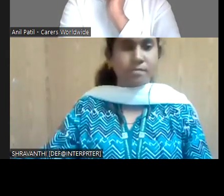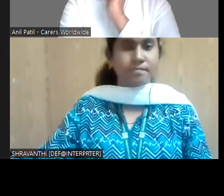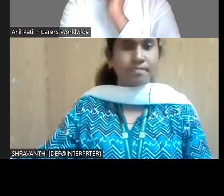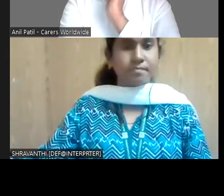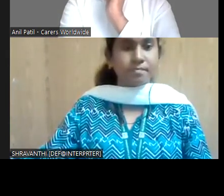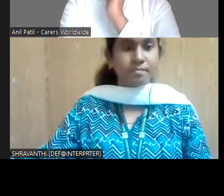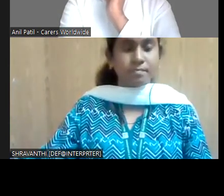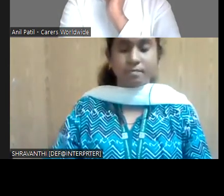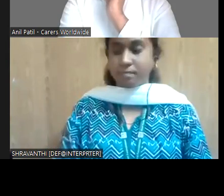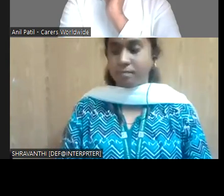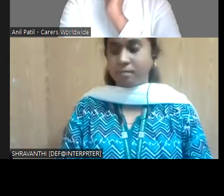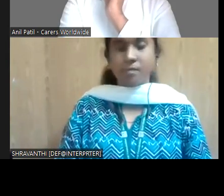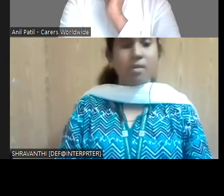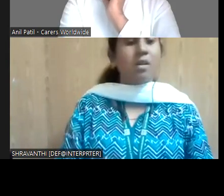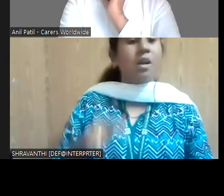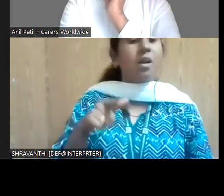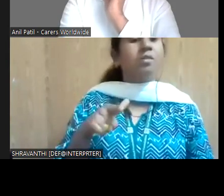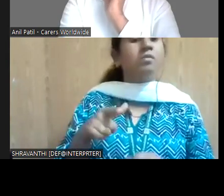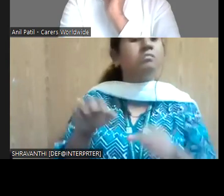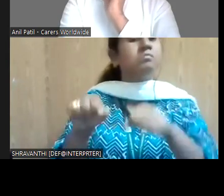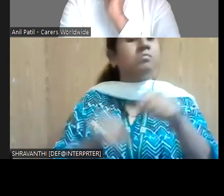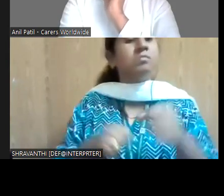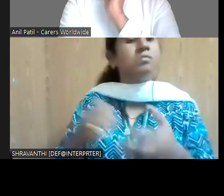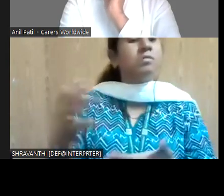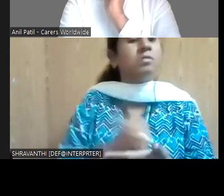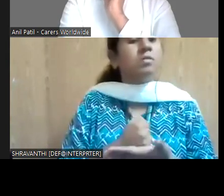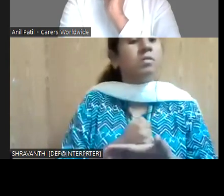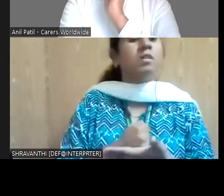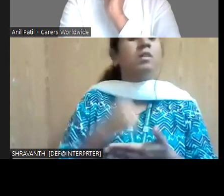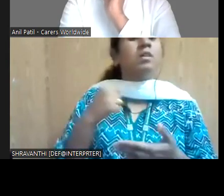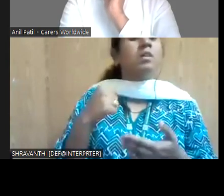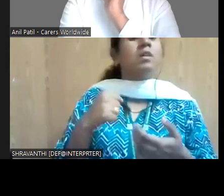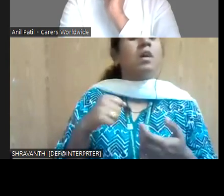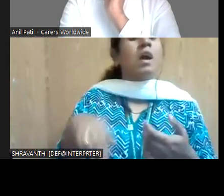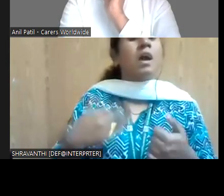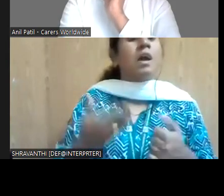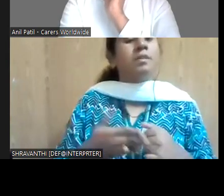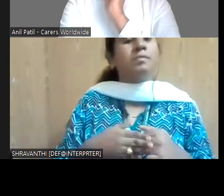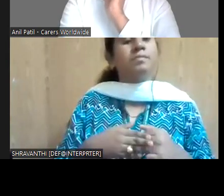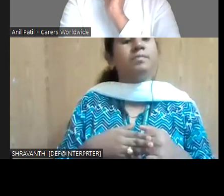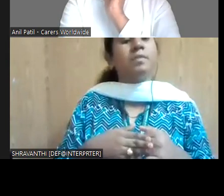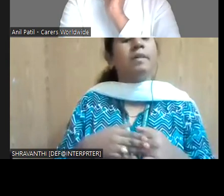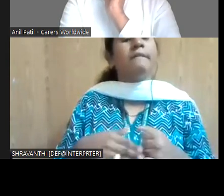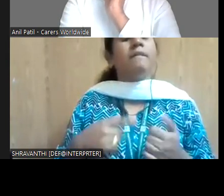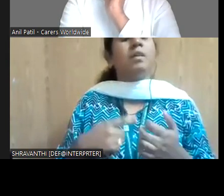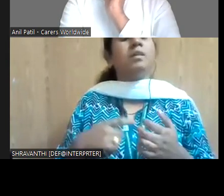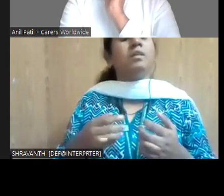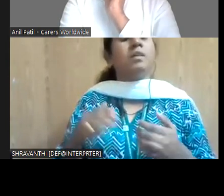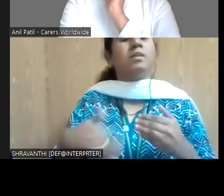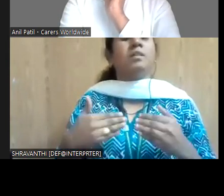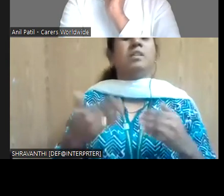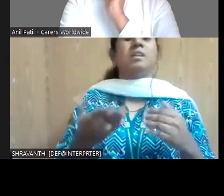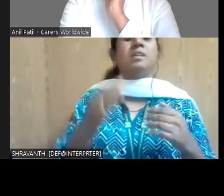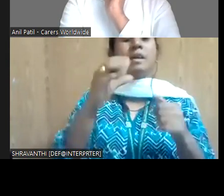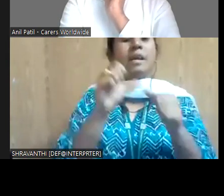getting the certificate probably is the first step towards availing any kind of benefit. And We conduct various camps, various